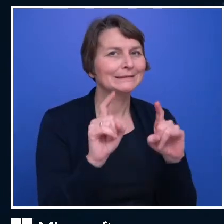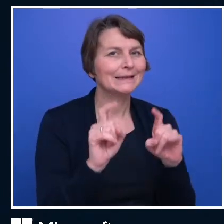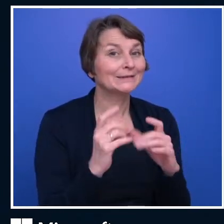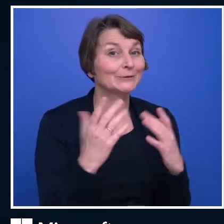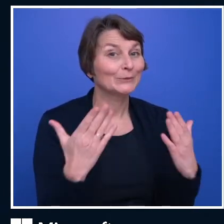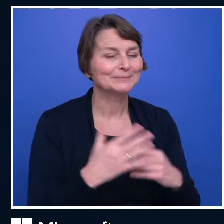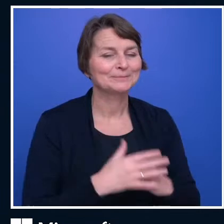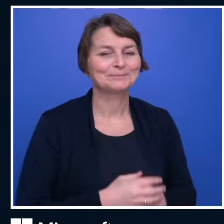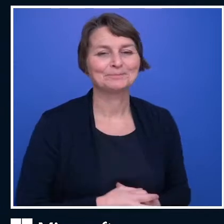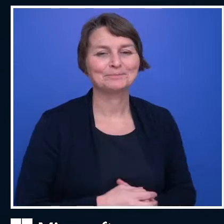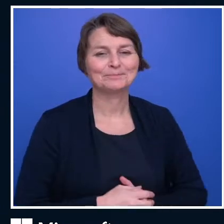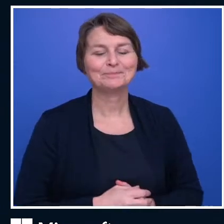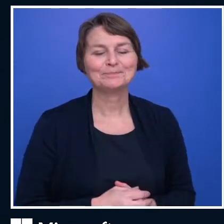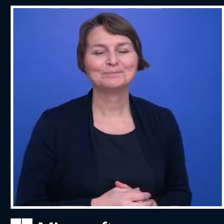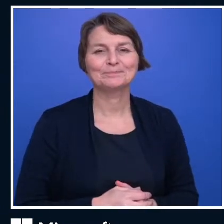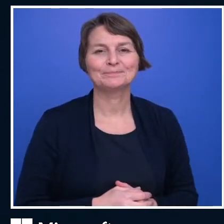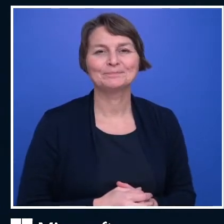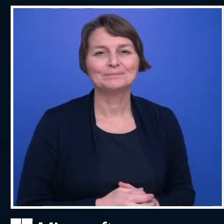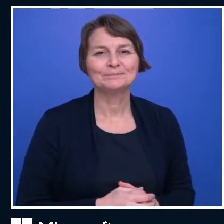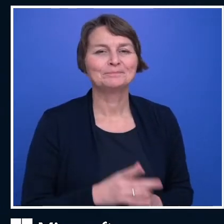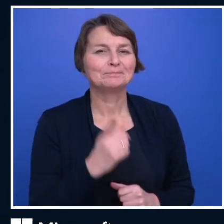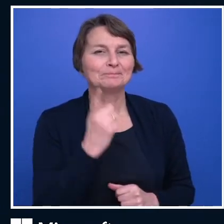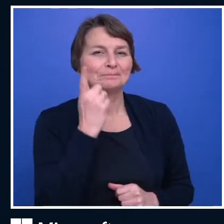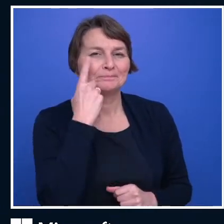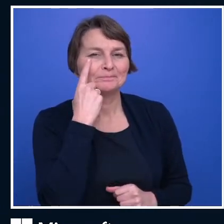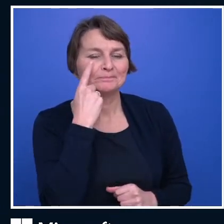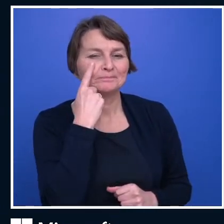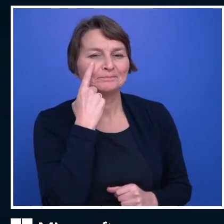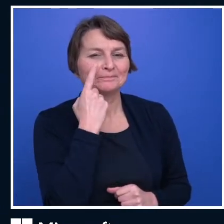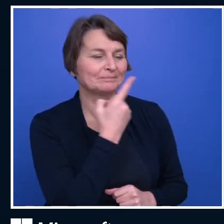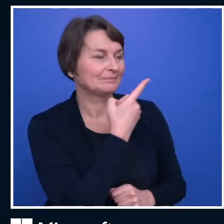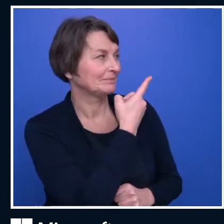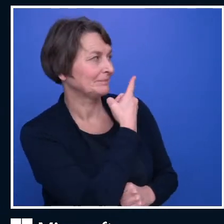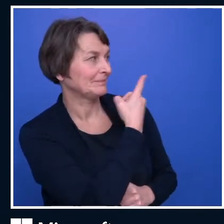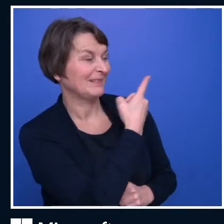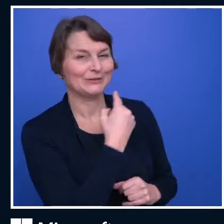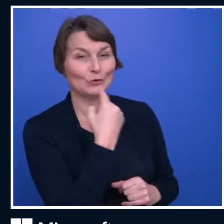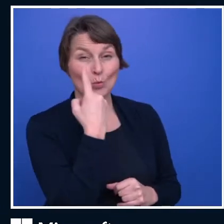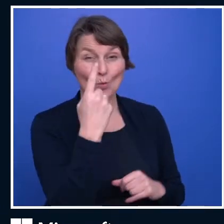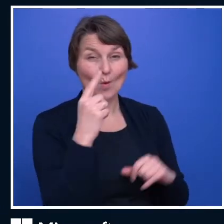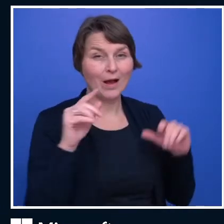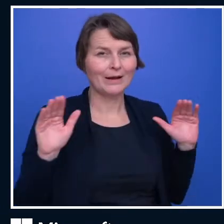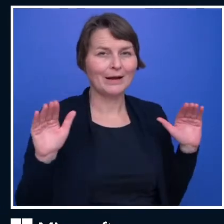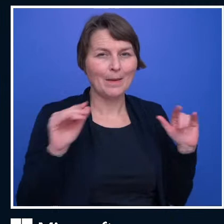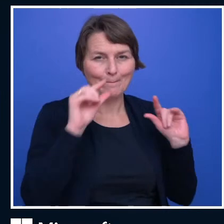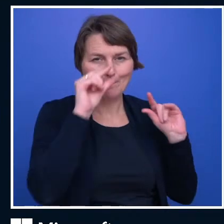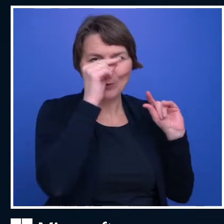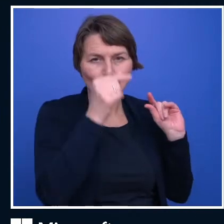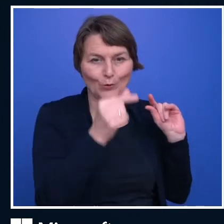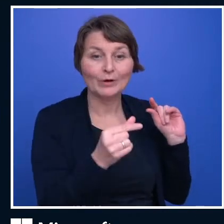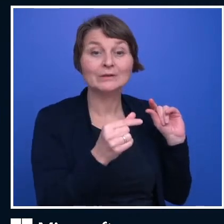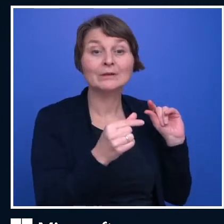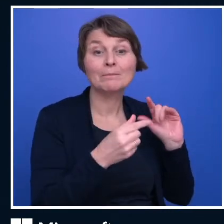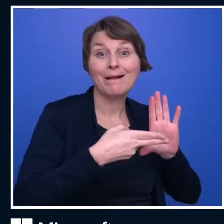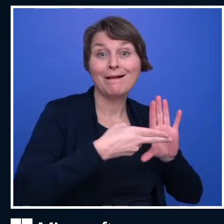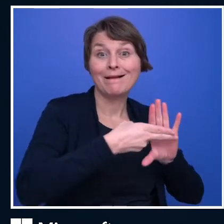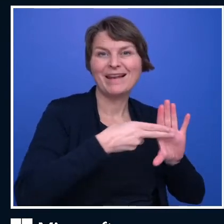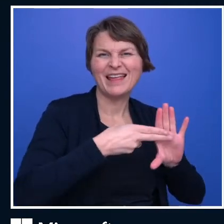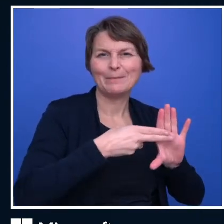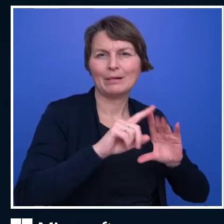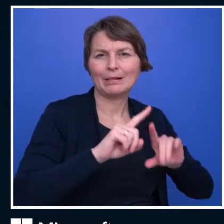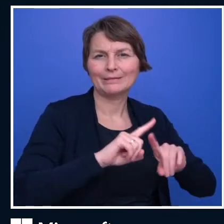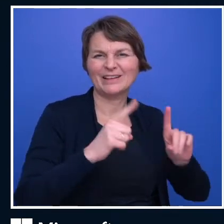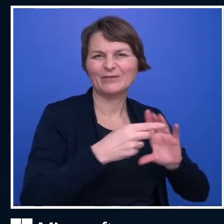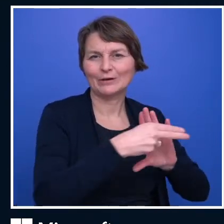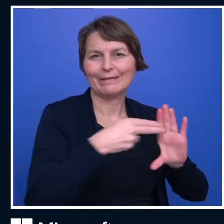let's try with this hummingbird, which I've intentionally labeled as a rufous. And it's currently saying that it's